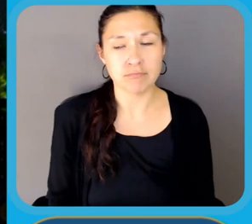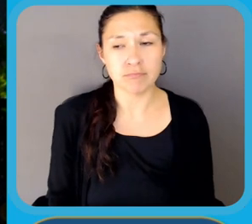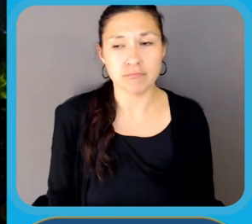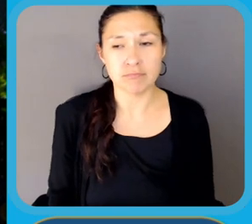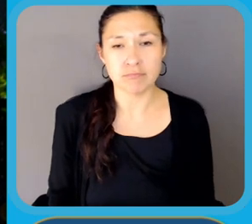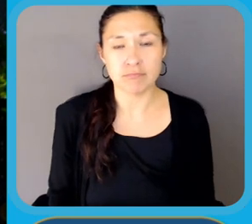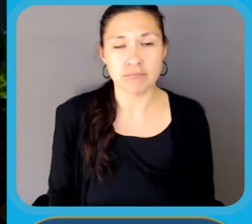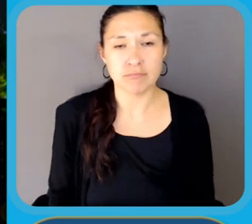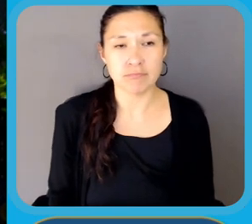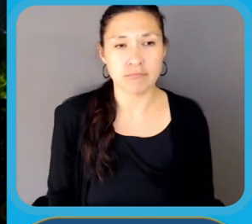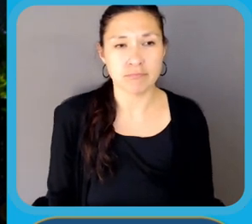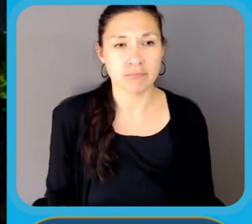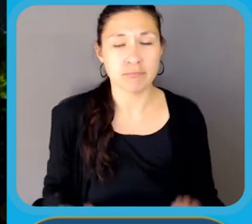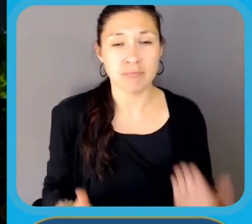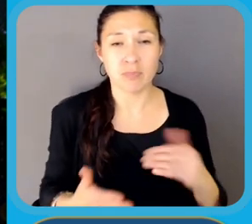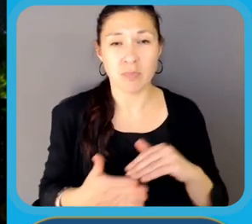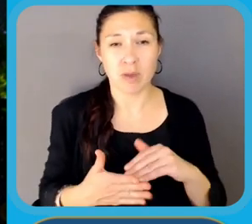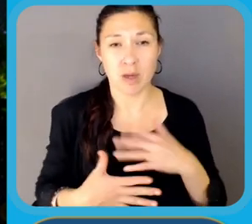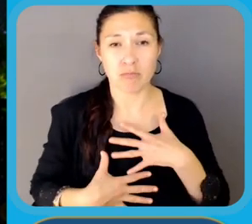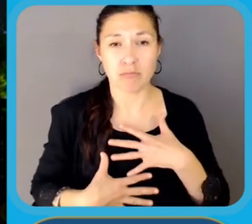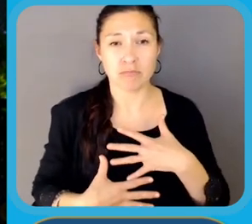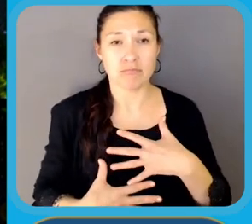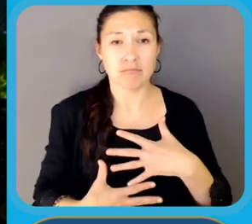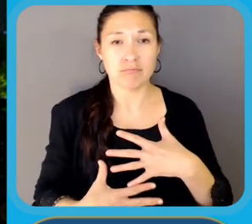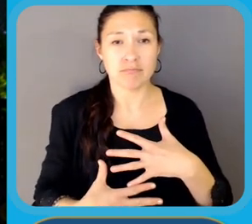One more deep breath.